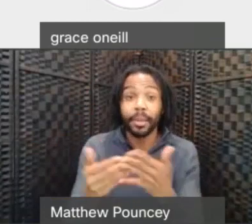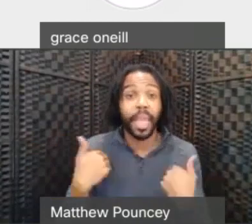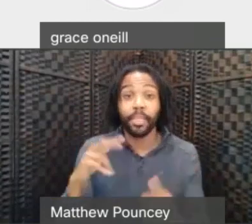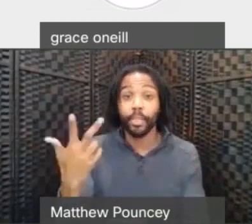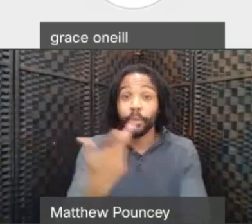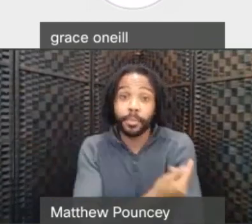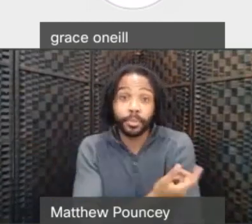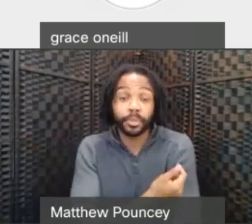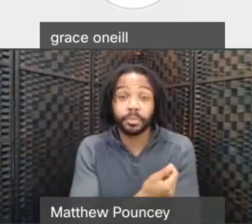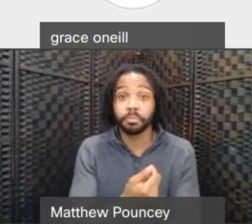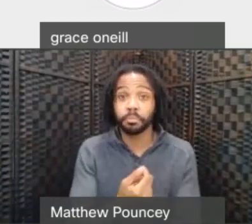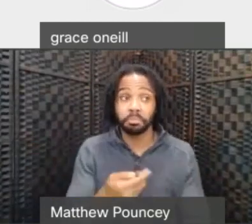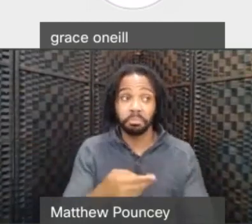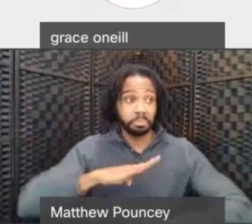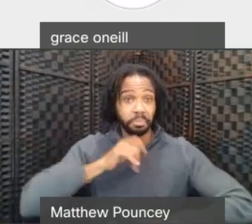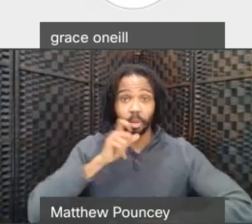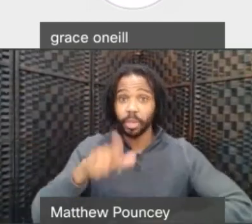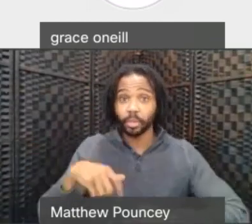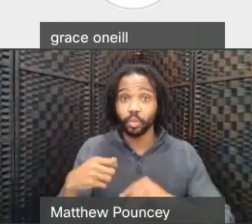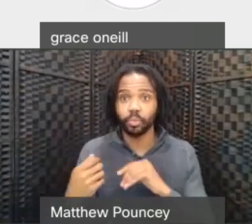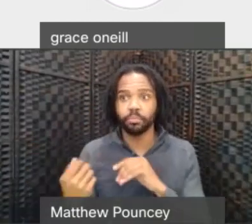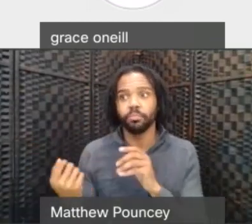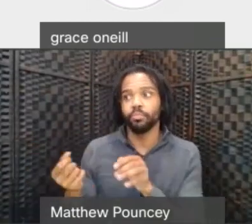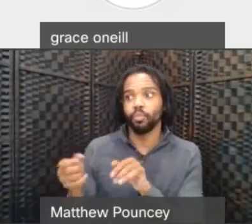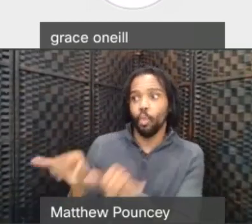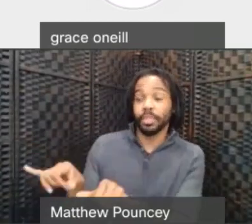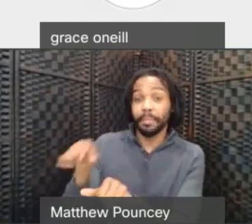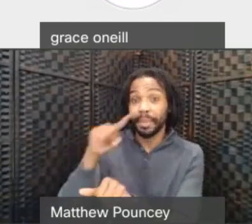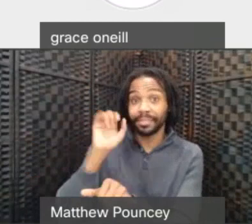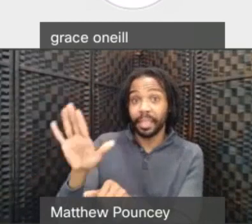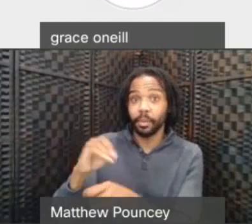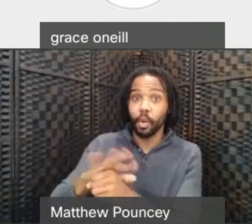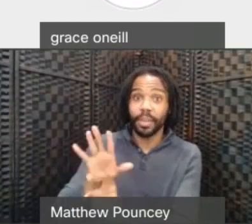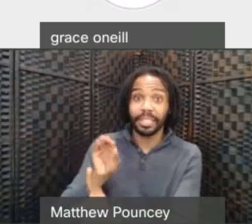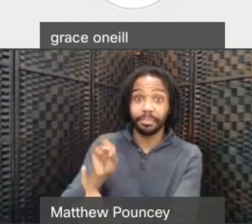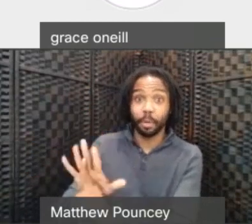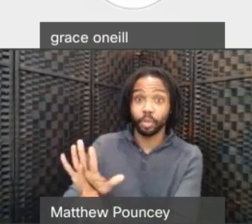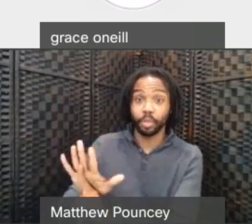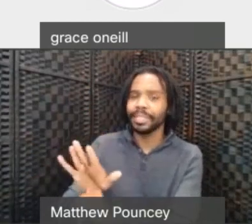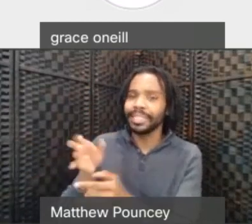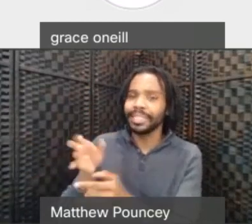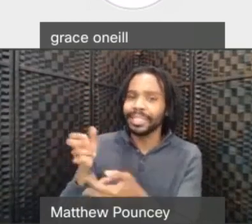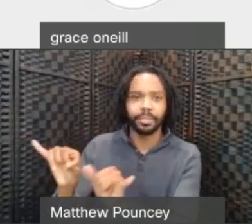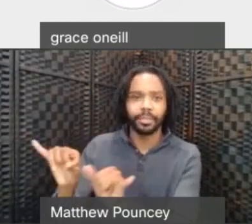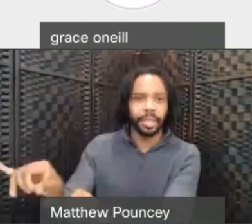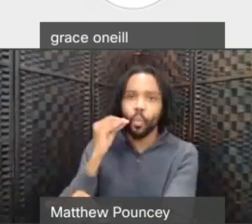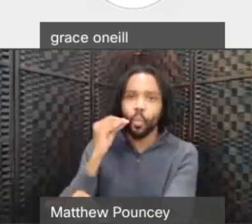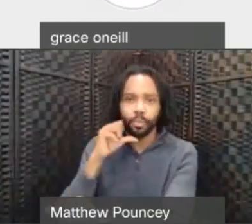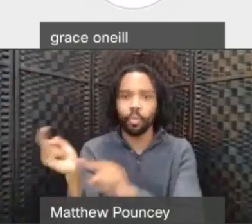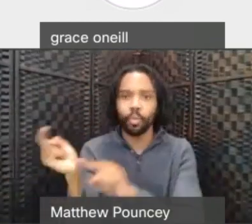to quarantine because of the COVID exposure, they still shouldn't be coming to work when they're sick. So I hope that clarifies that